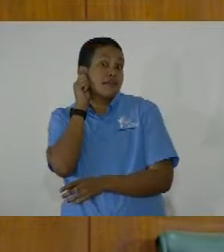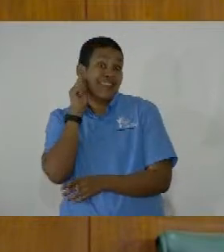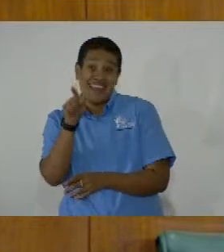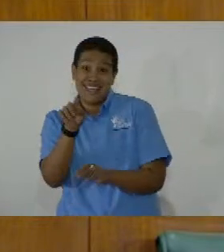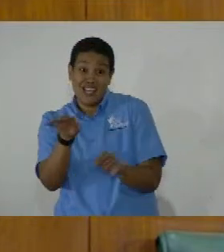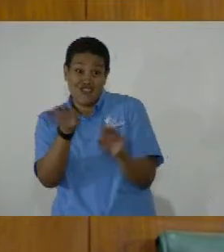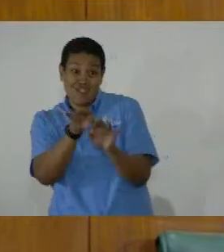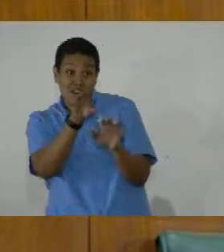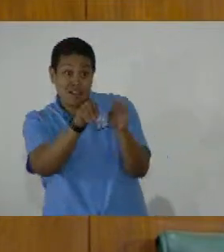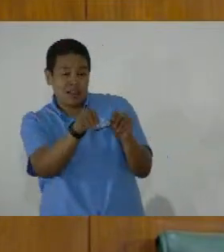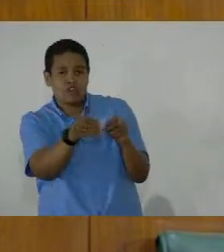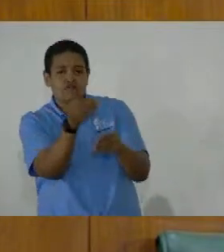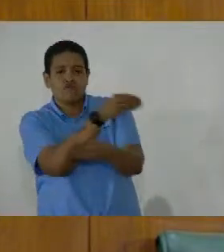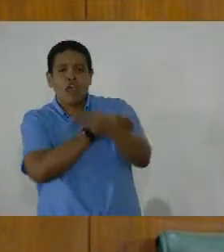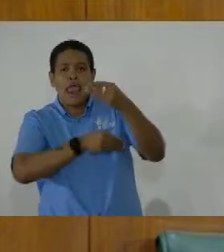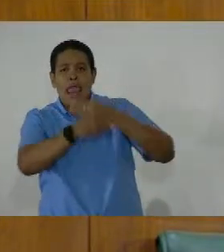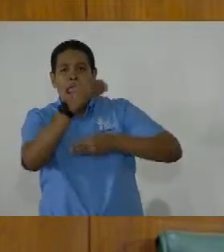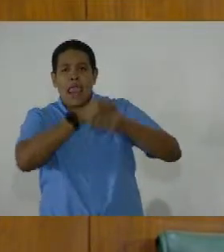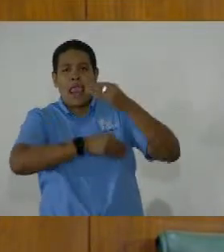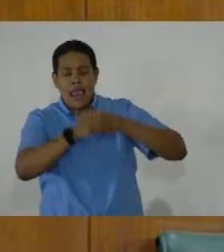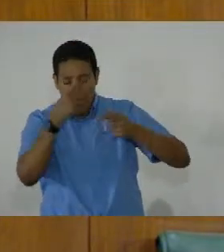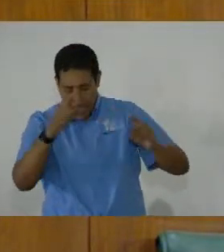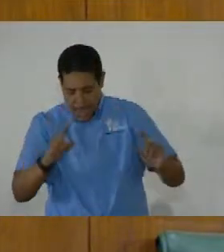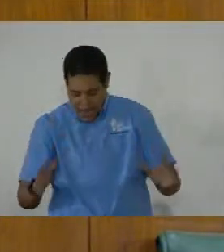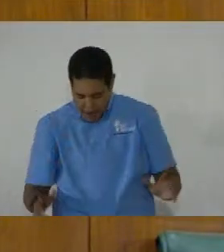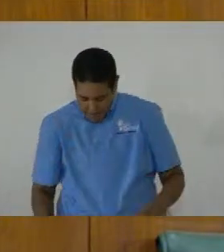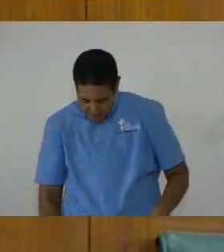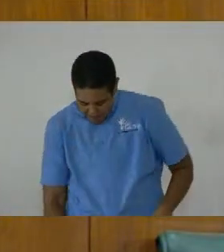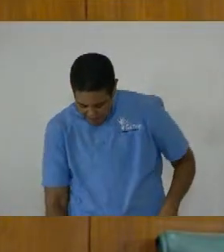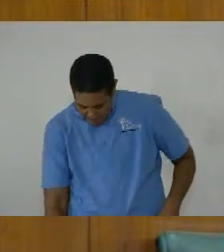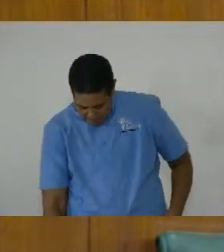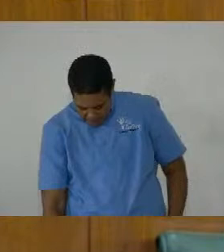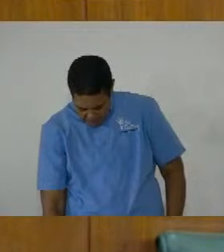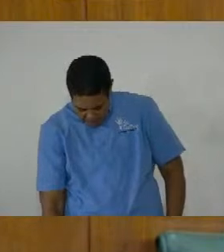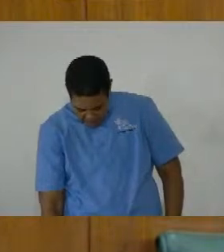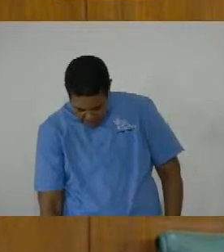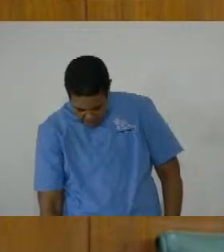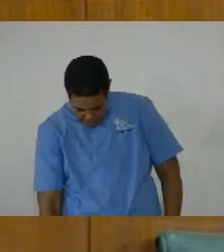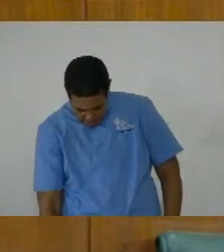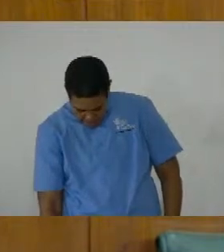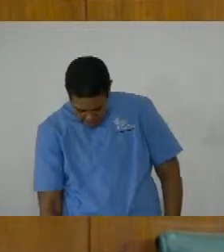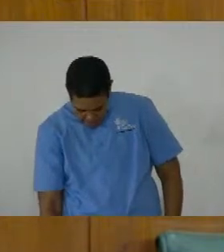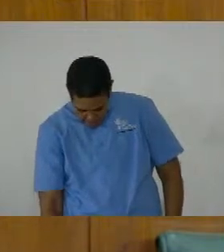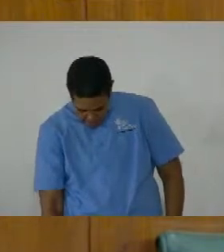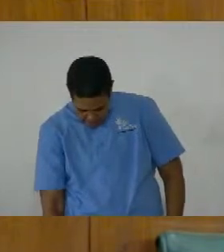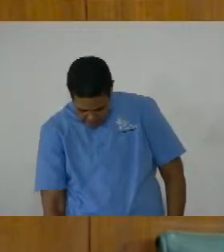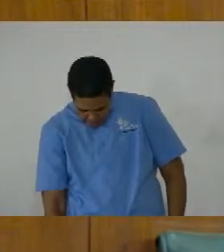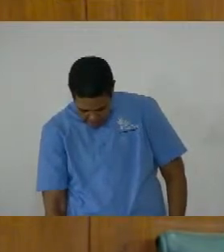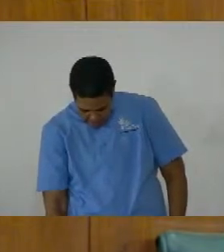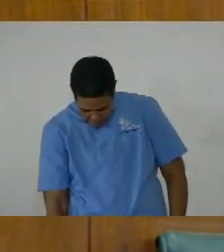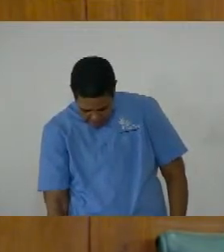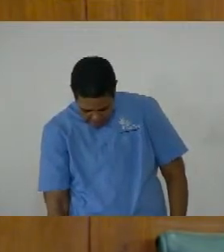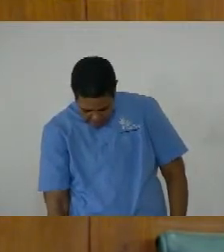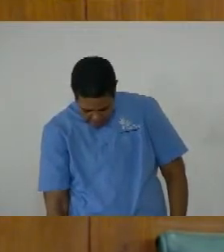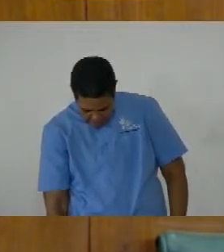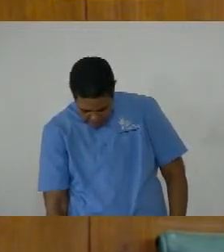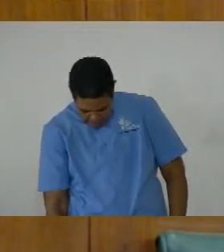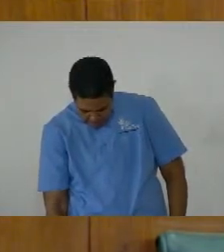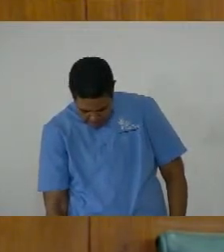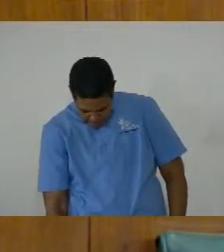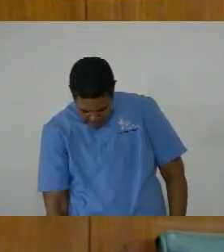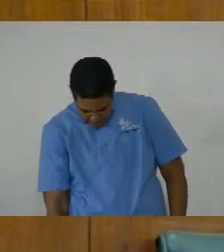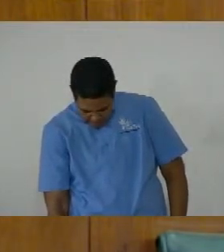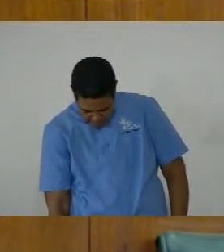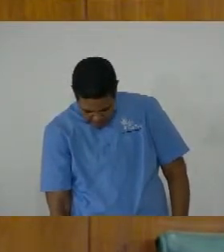critical part of trade that it now currently does in any significant way. And I'm speaking about